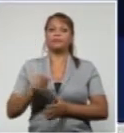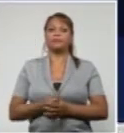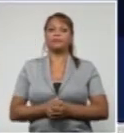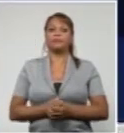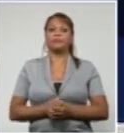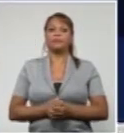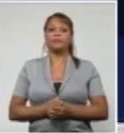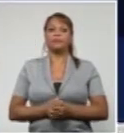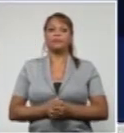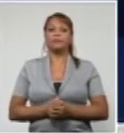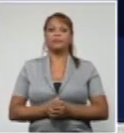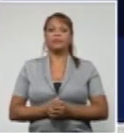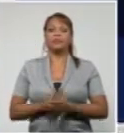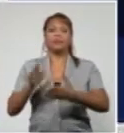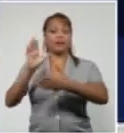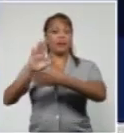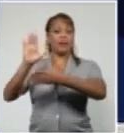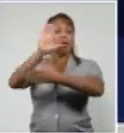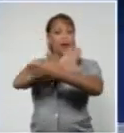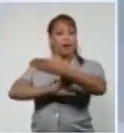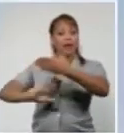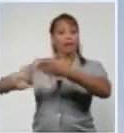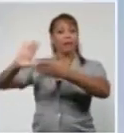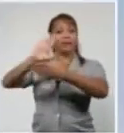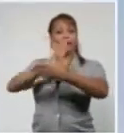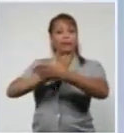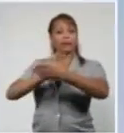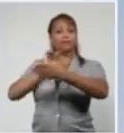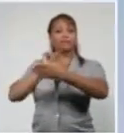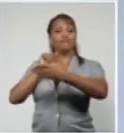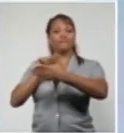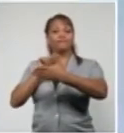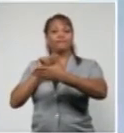The region of the Americas, which accounts for